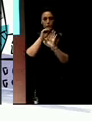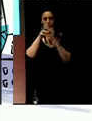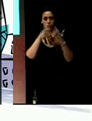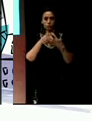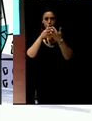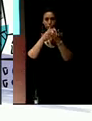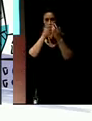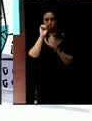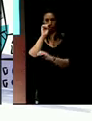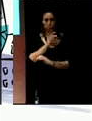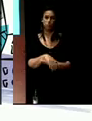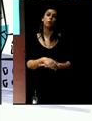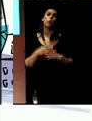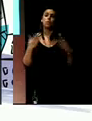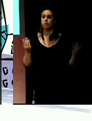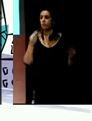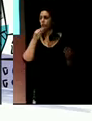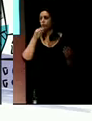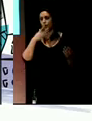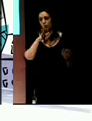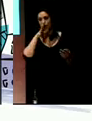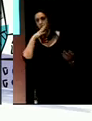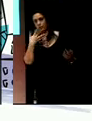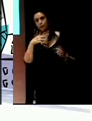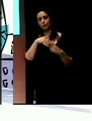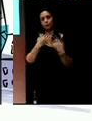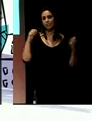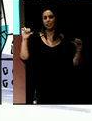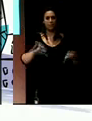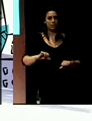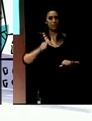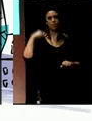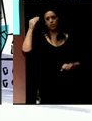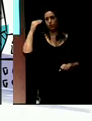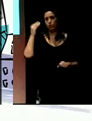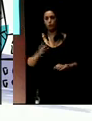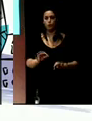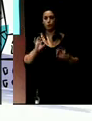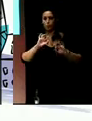sphere of tourism industry, especially during these crisis times.